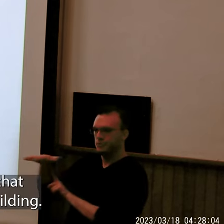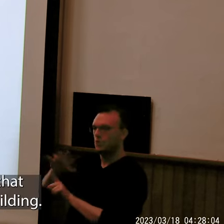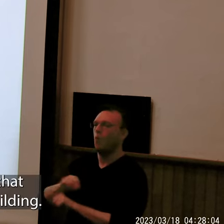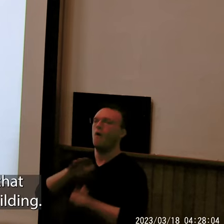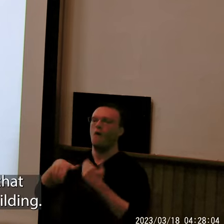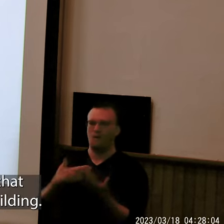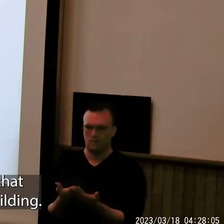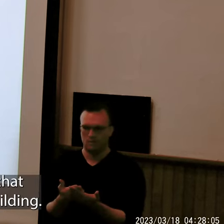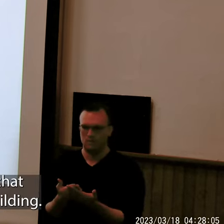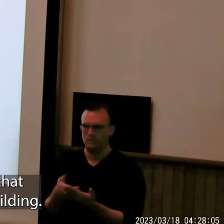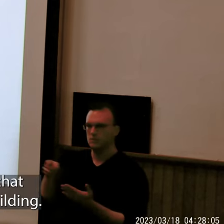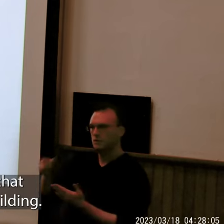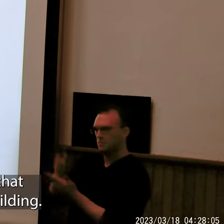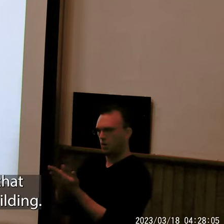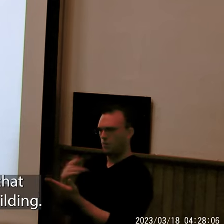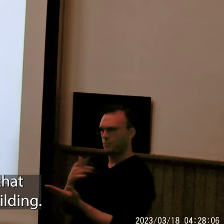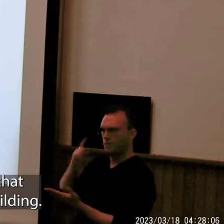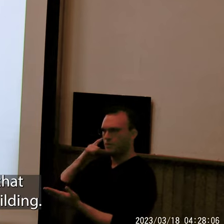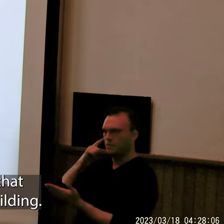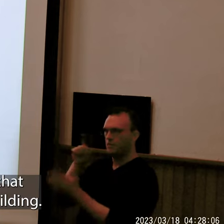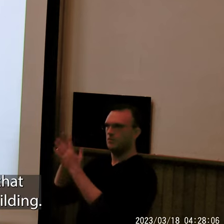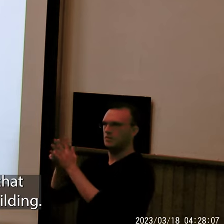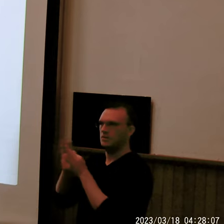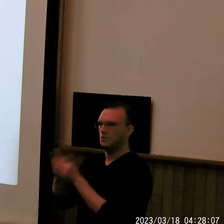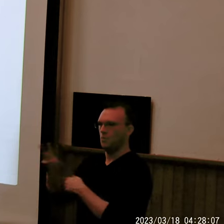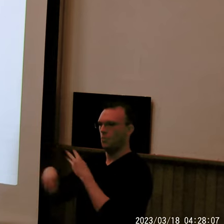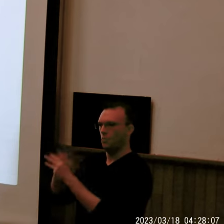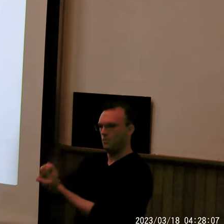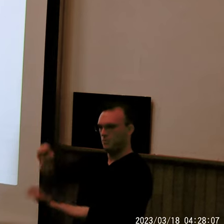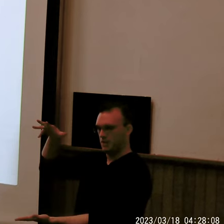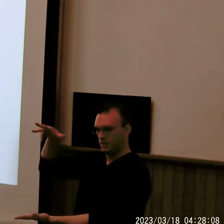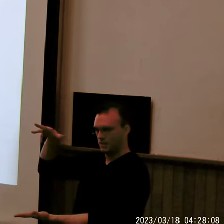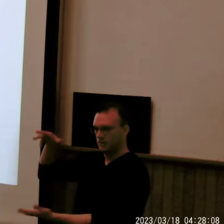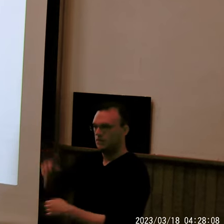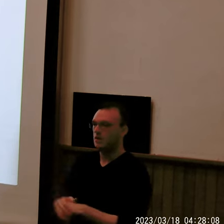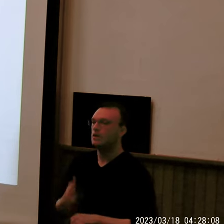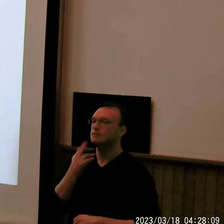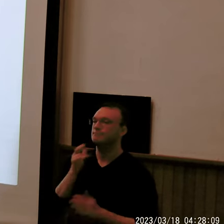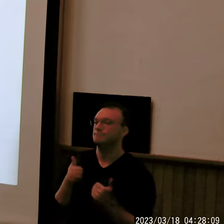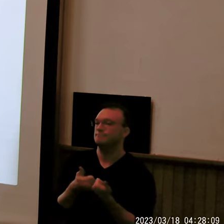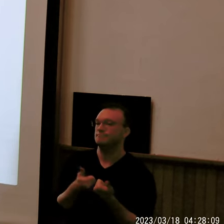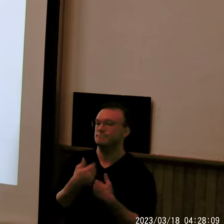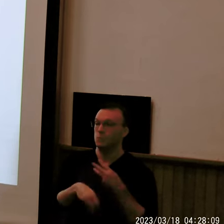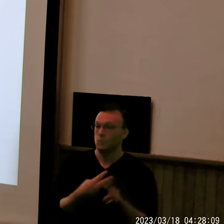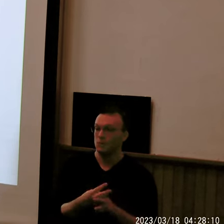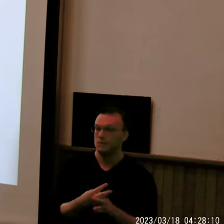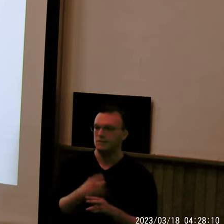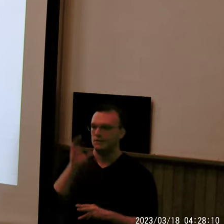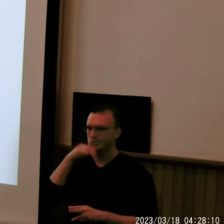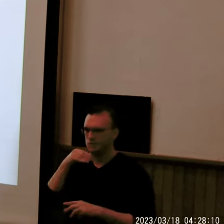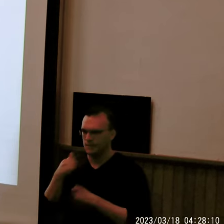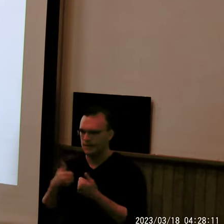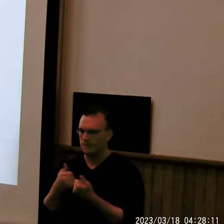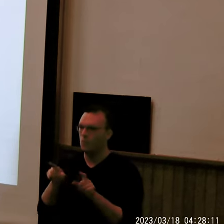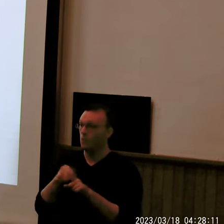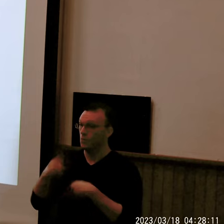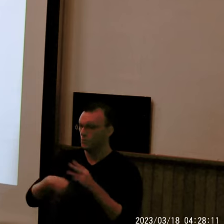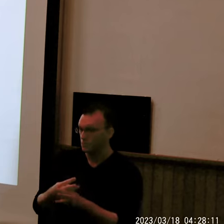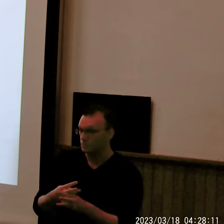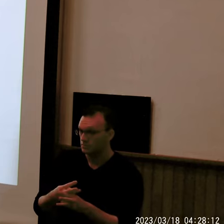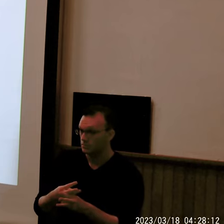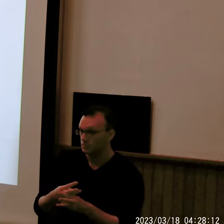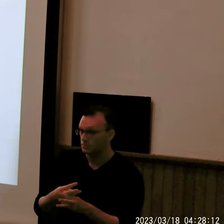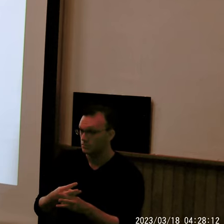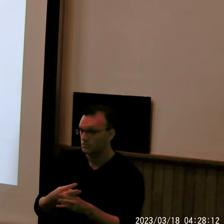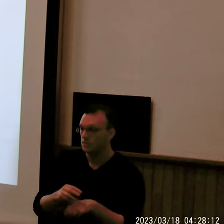are the elements of media that we normally associate with world building. Small games are worlds, strange games are worlds.